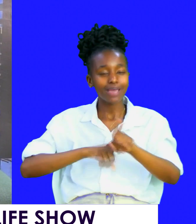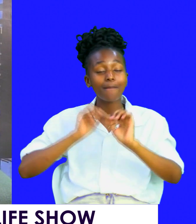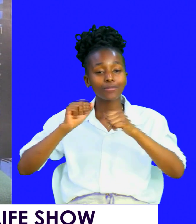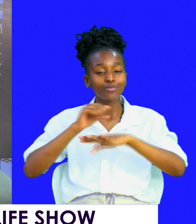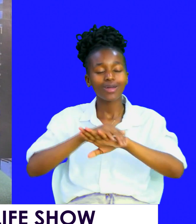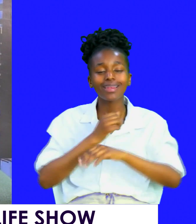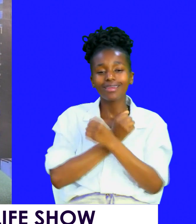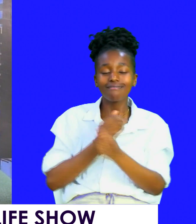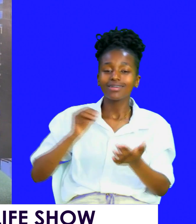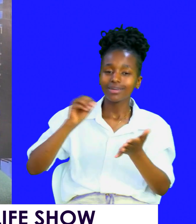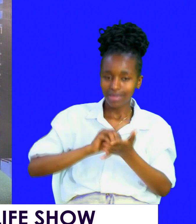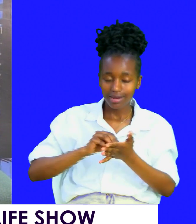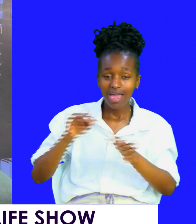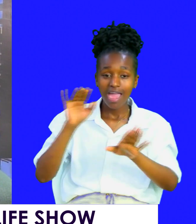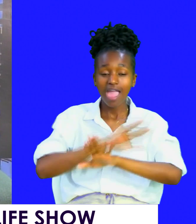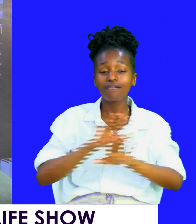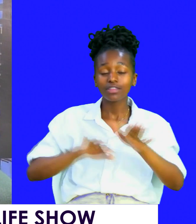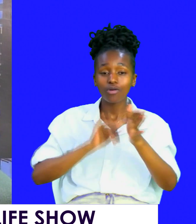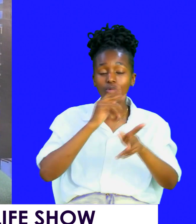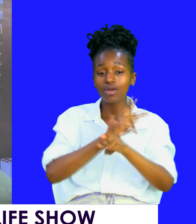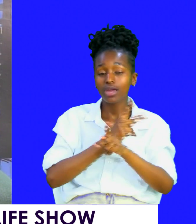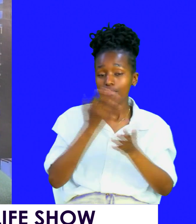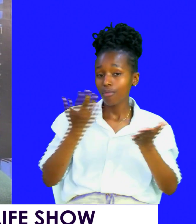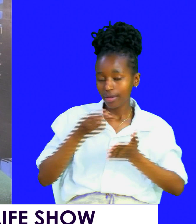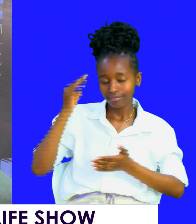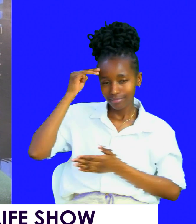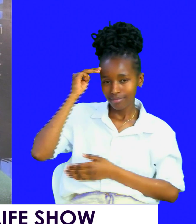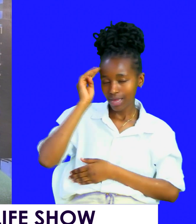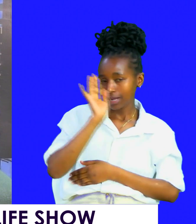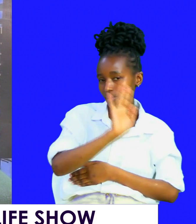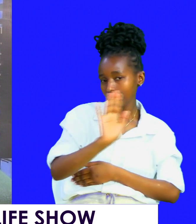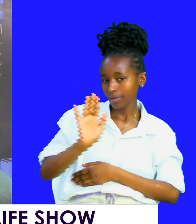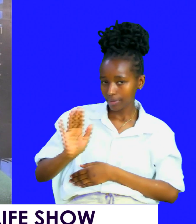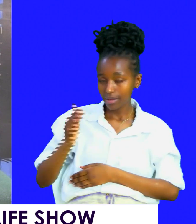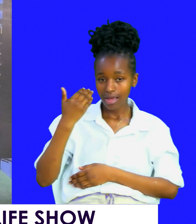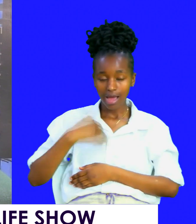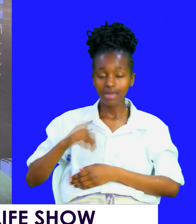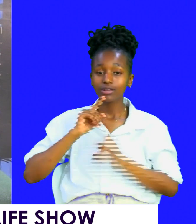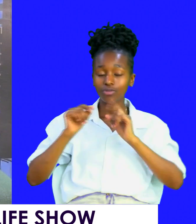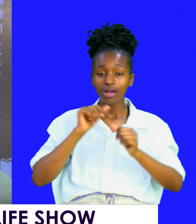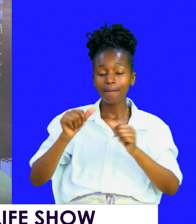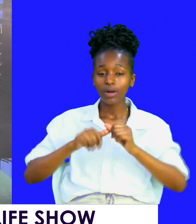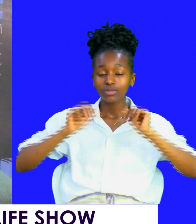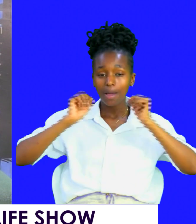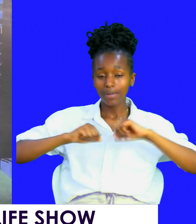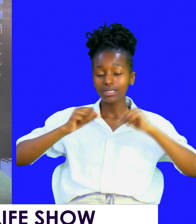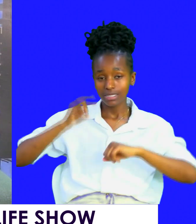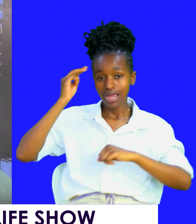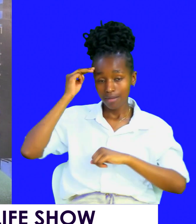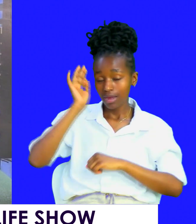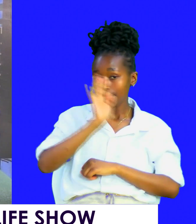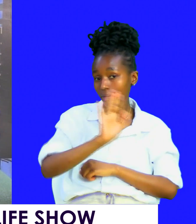the mind. I'm addressing your ability in the mind to stand. Tough